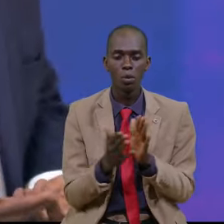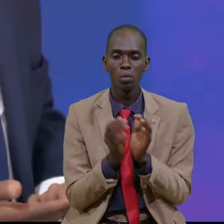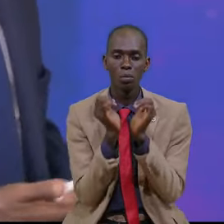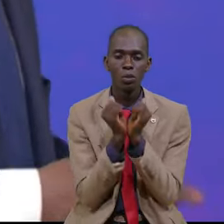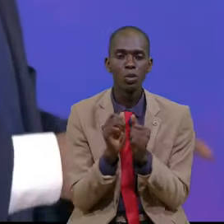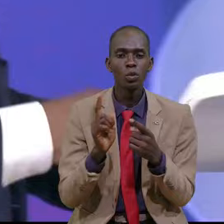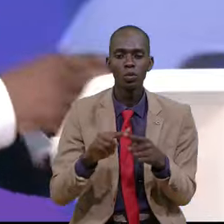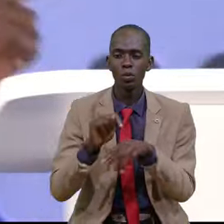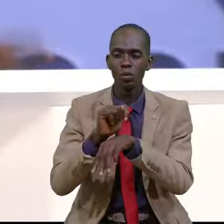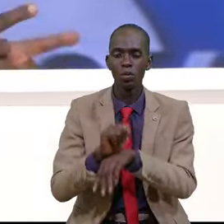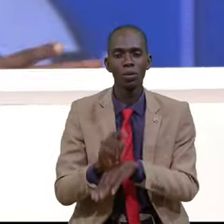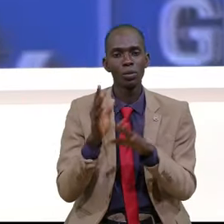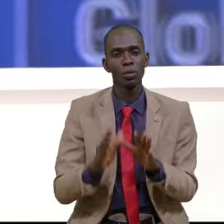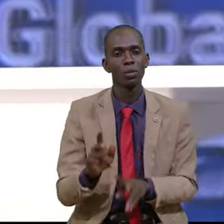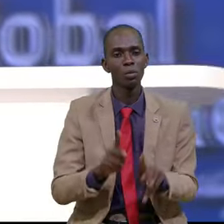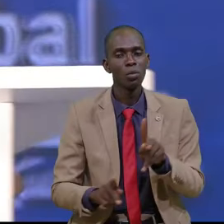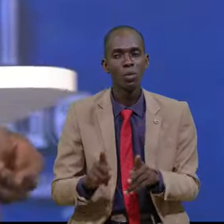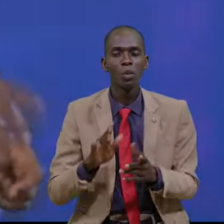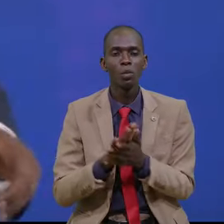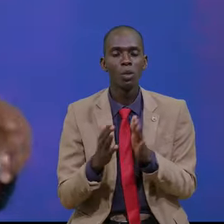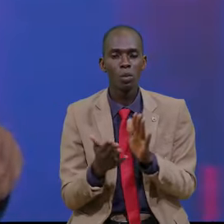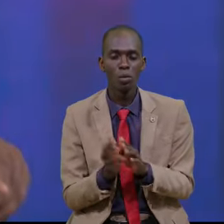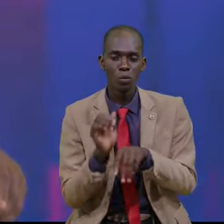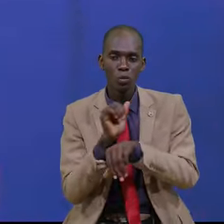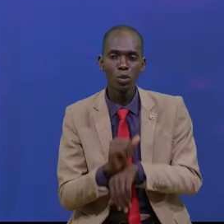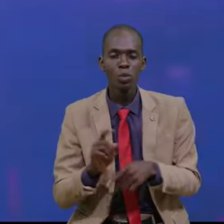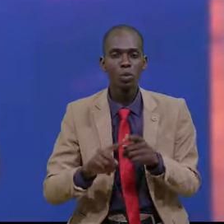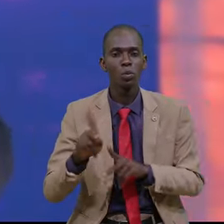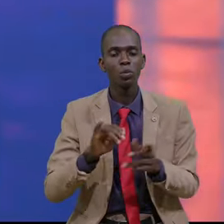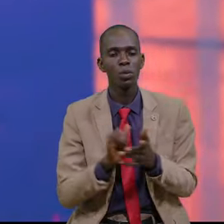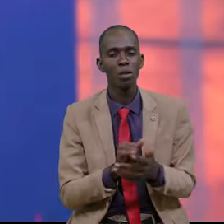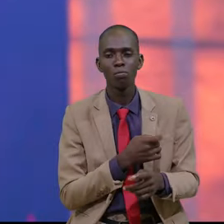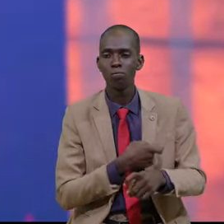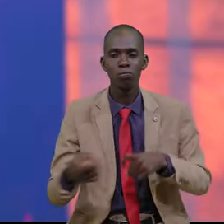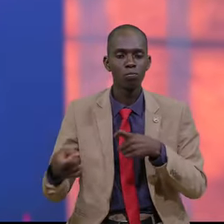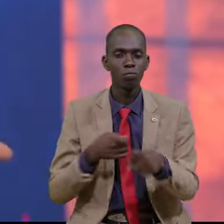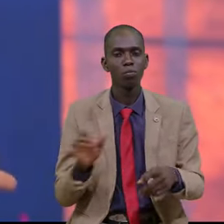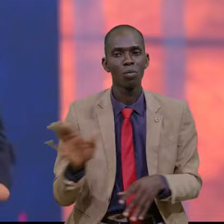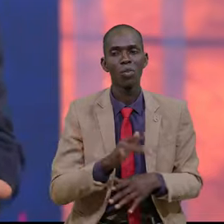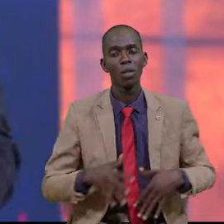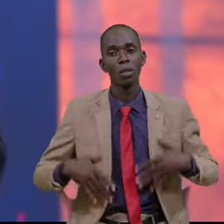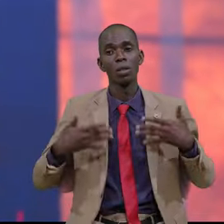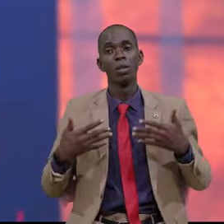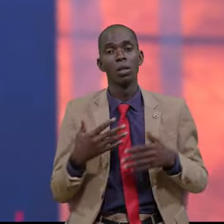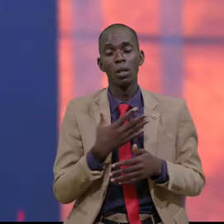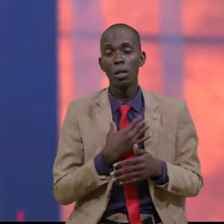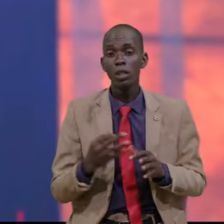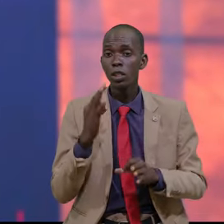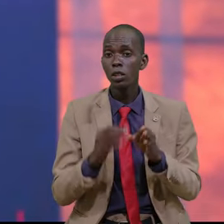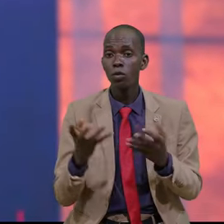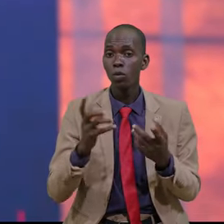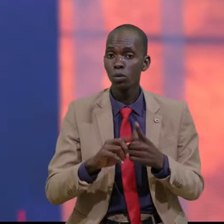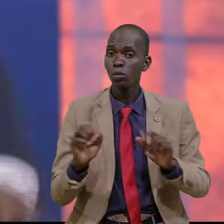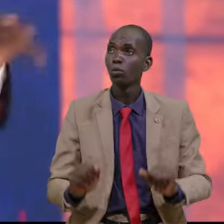come in bondage to the bullies in their life you know any if you want to you know surrender to bullies they